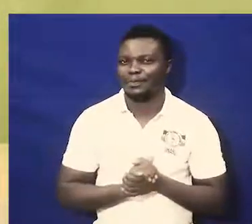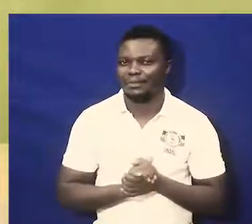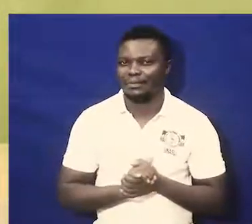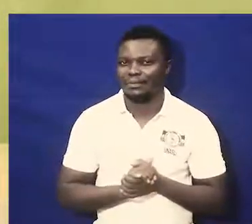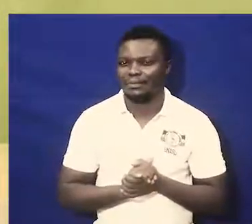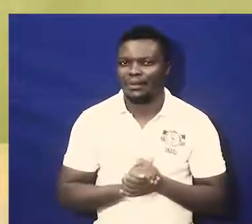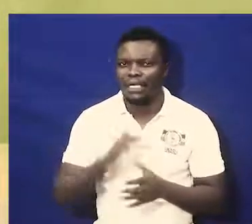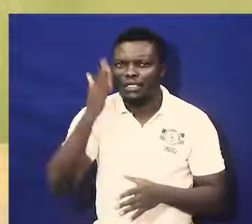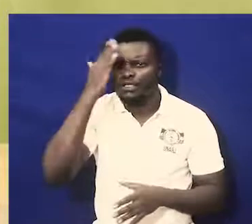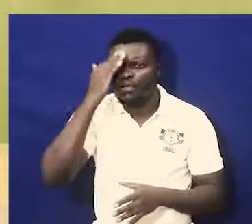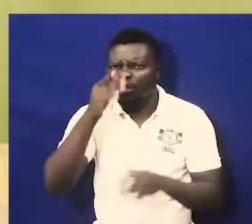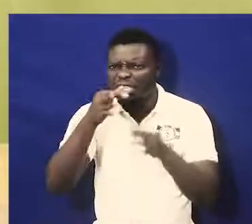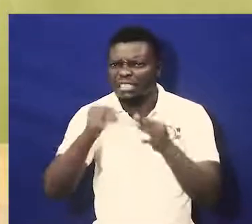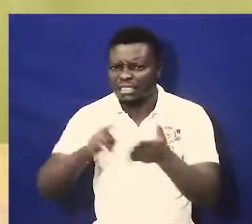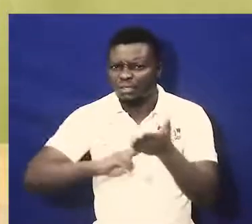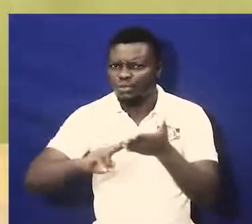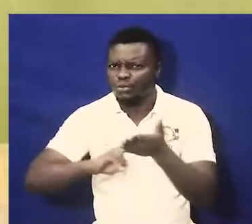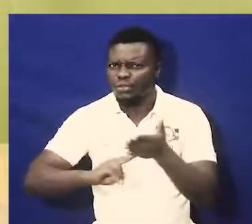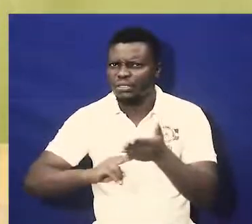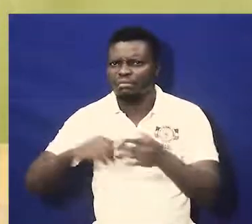Do you know the things that you use at home?